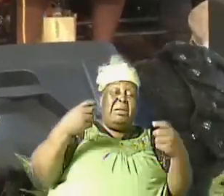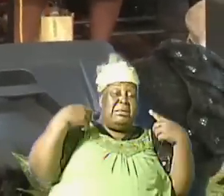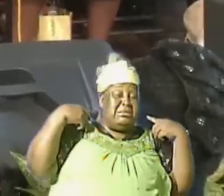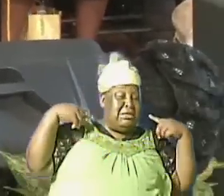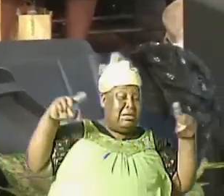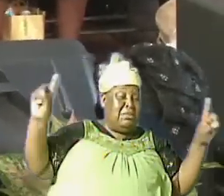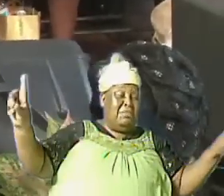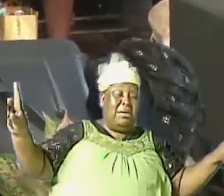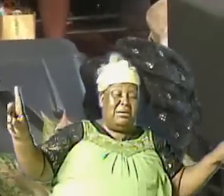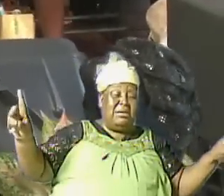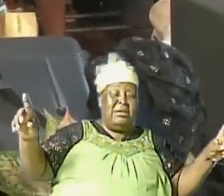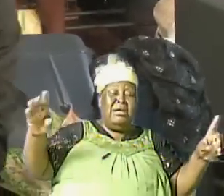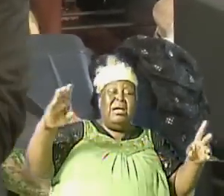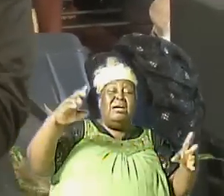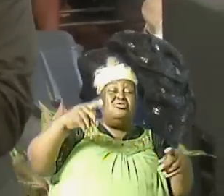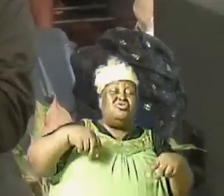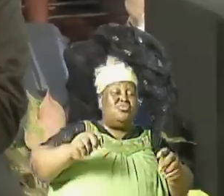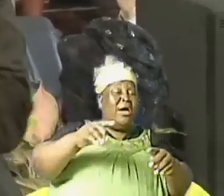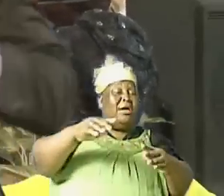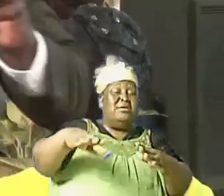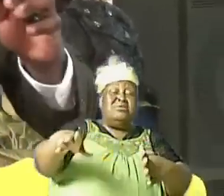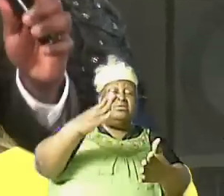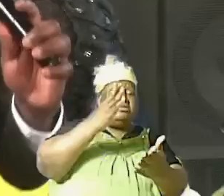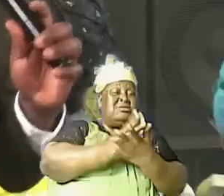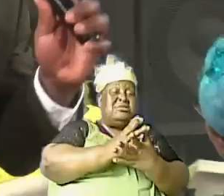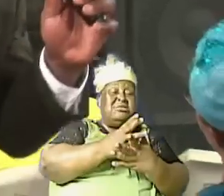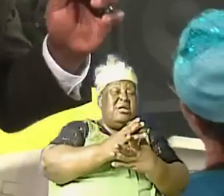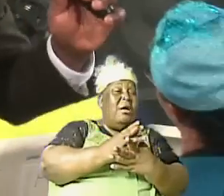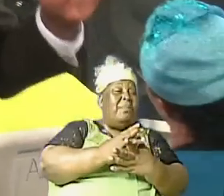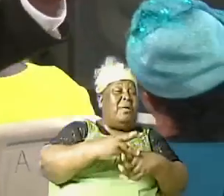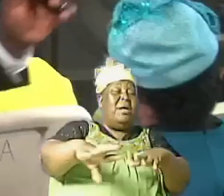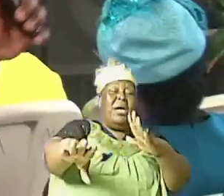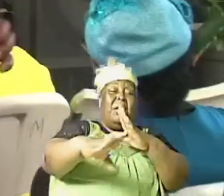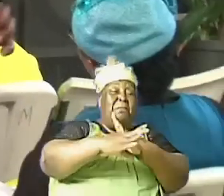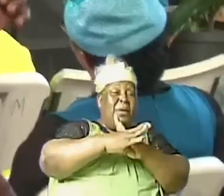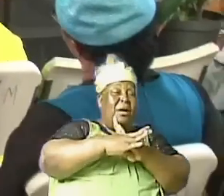legions that are preventing and